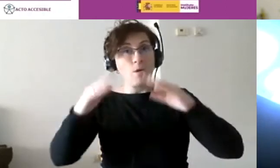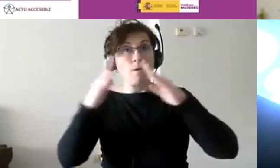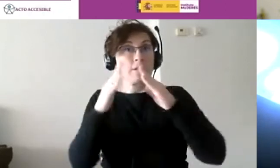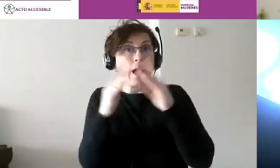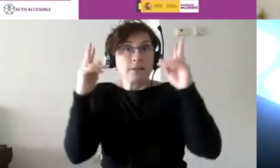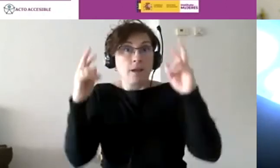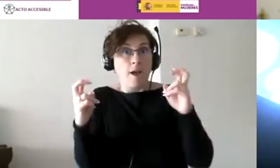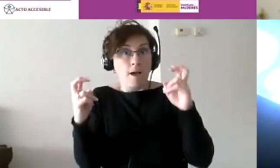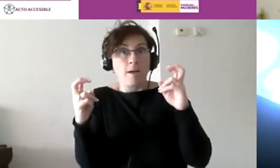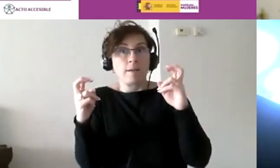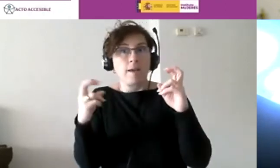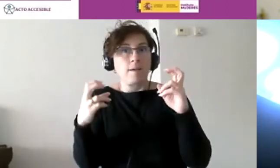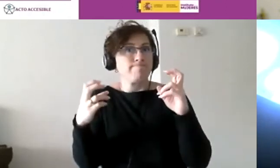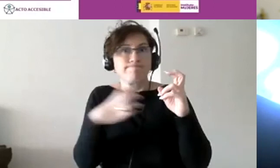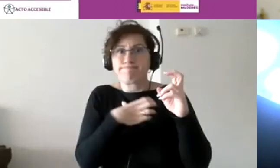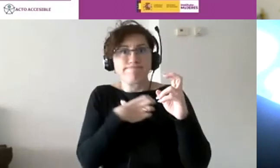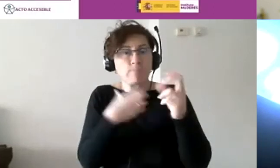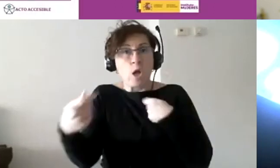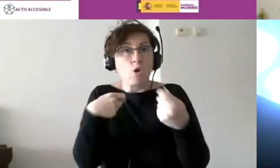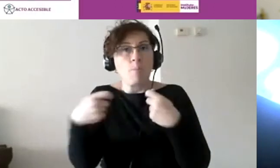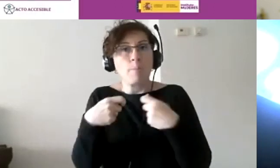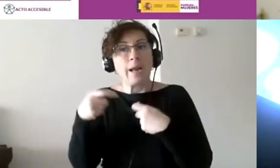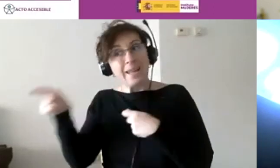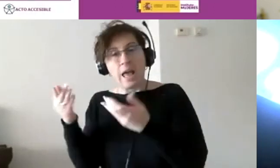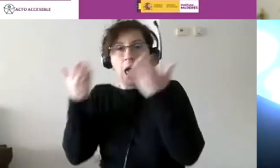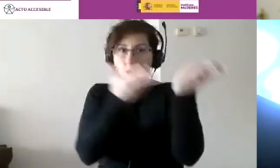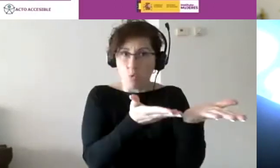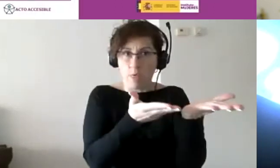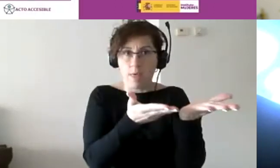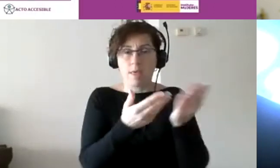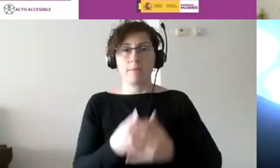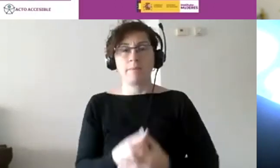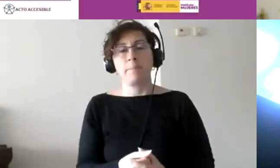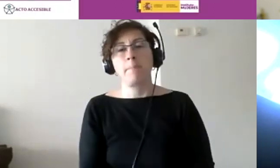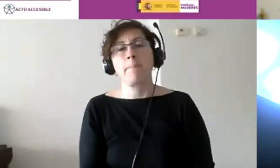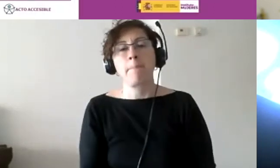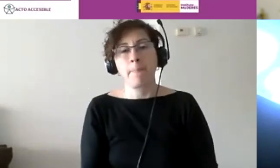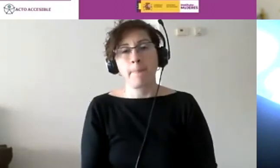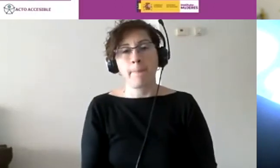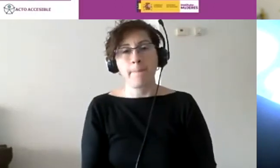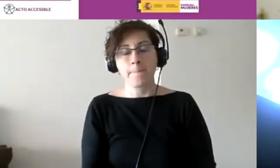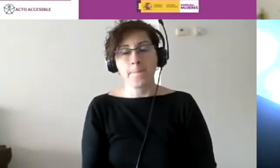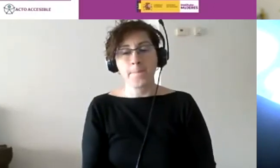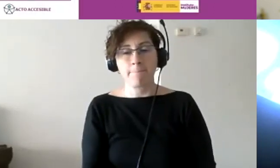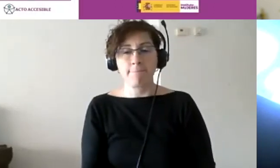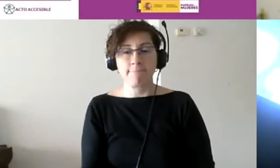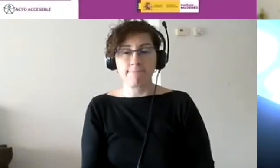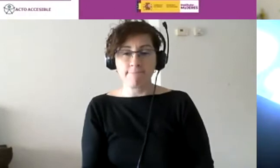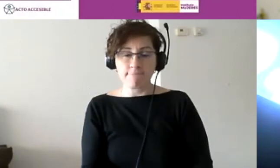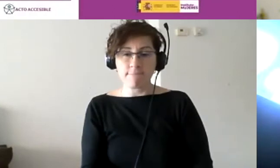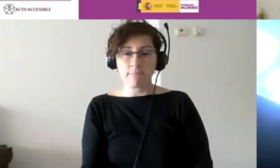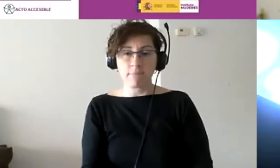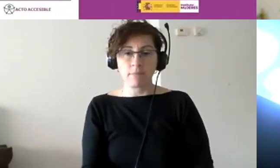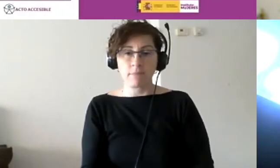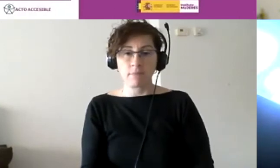what our girls are making, our foundation are making. In Ukraine, I also volunteered to helping